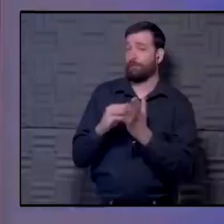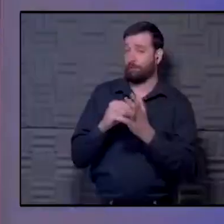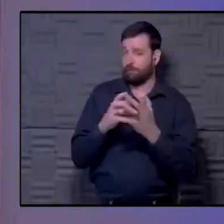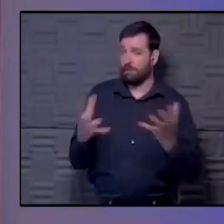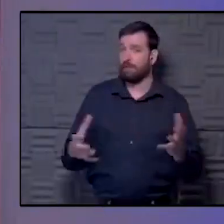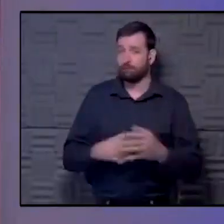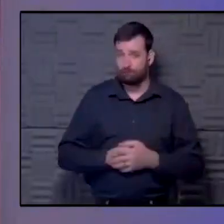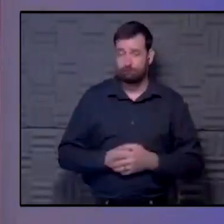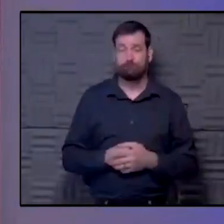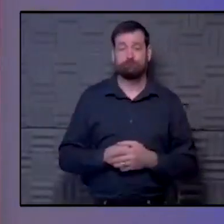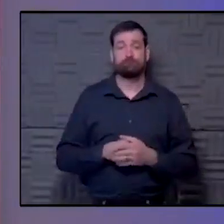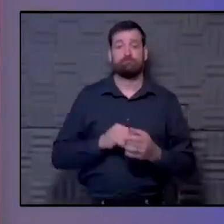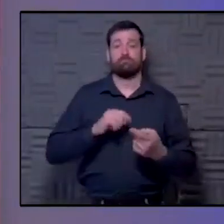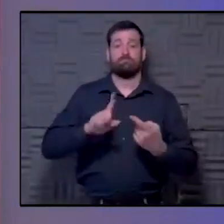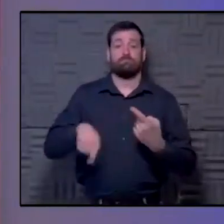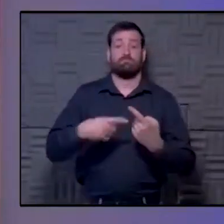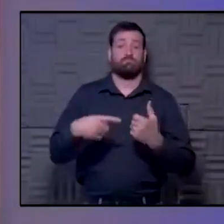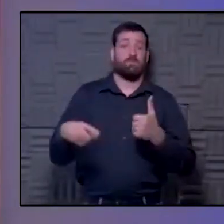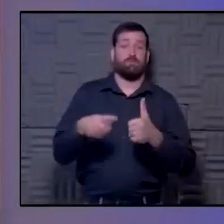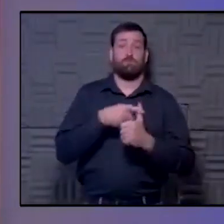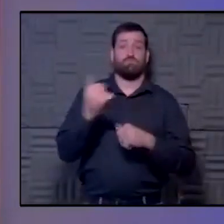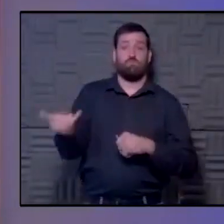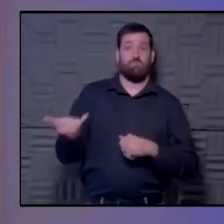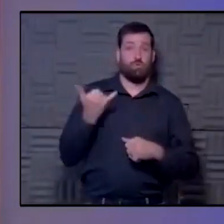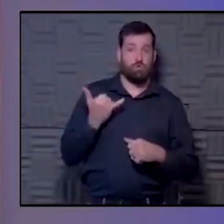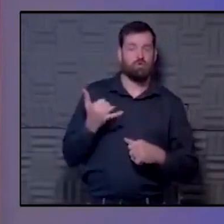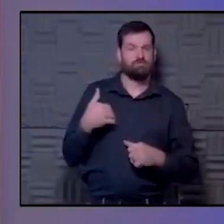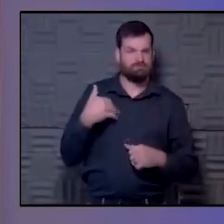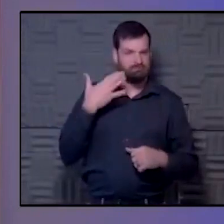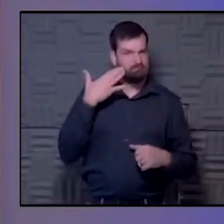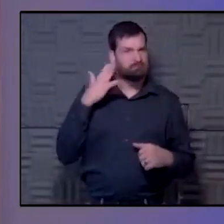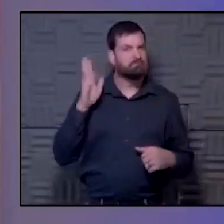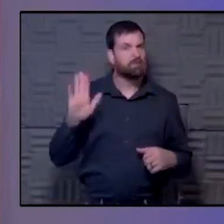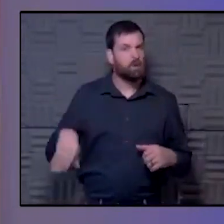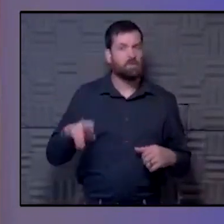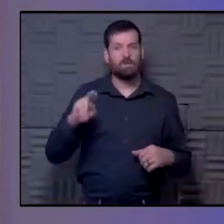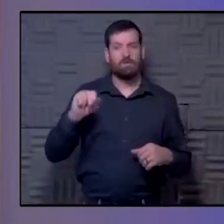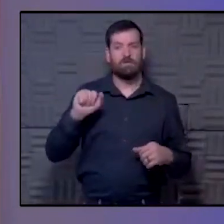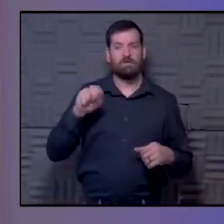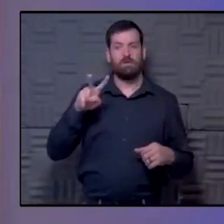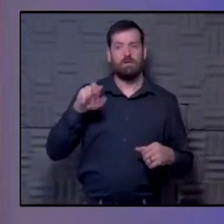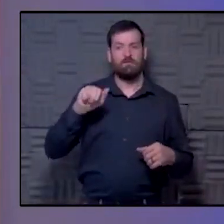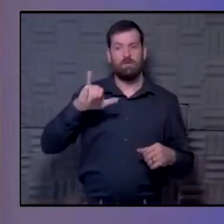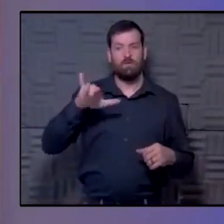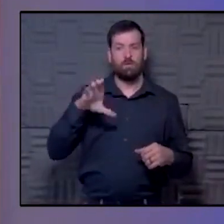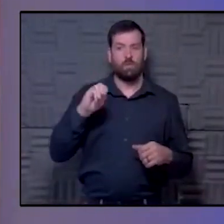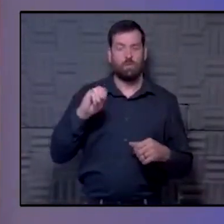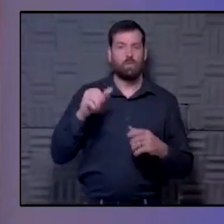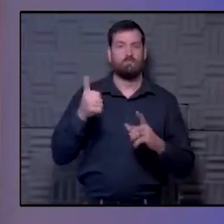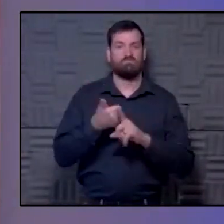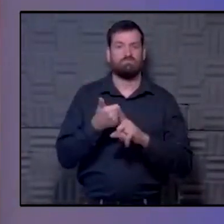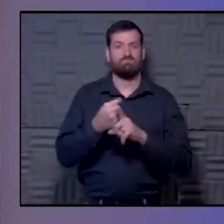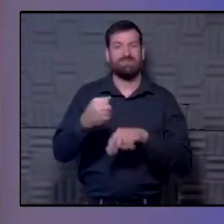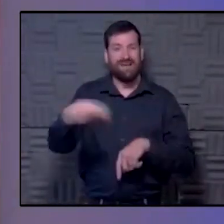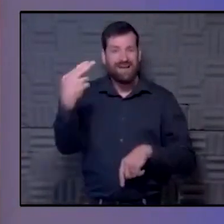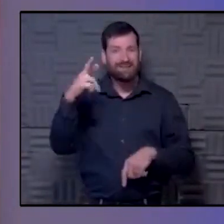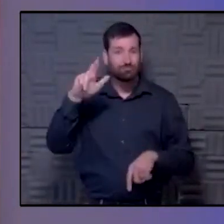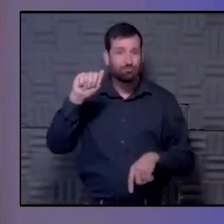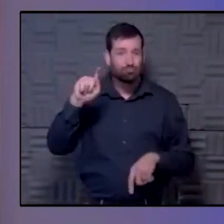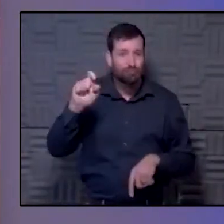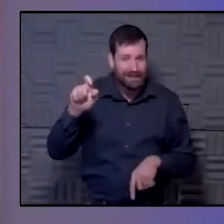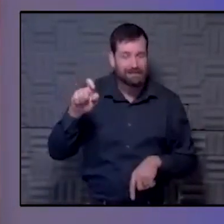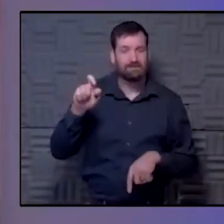You know, when I was first called, as we all know, the Navajos had the highest rate of COVID in the